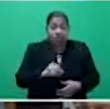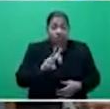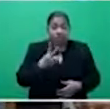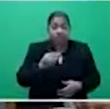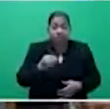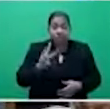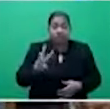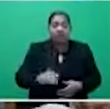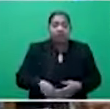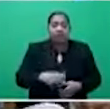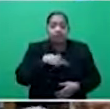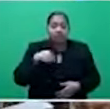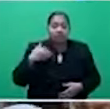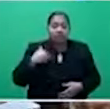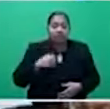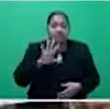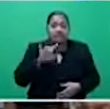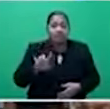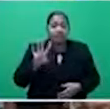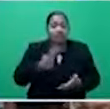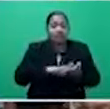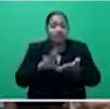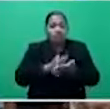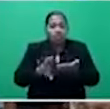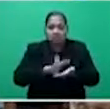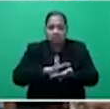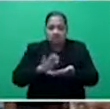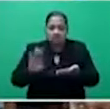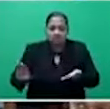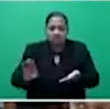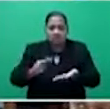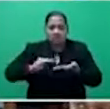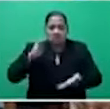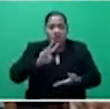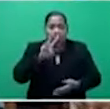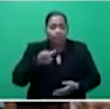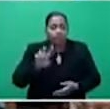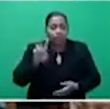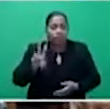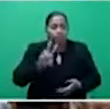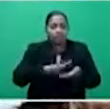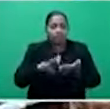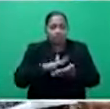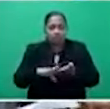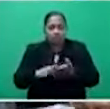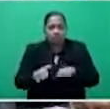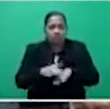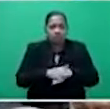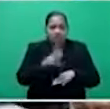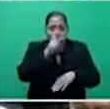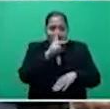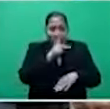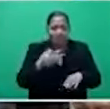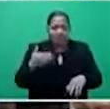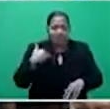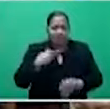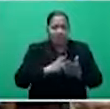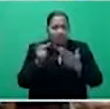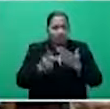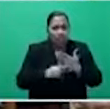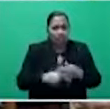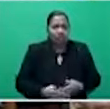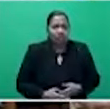allocated $5.4 million in funding, which is an increase of $2.2 million that covers 29 public health programs, such as communicable